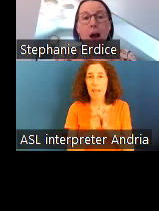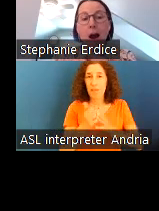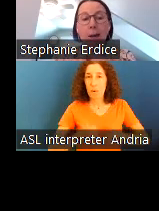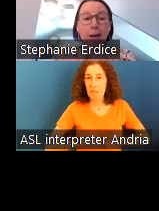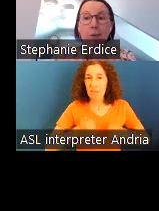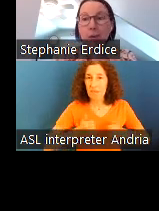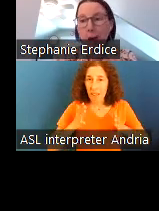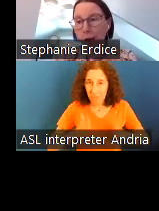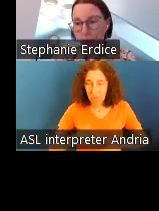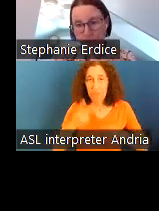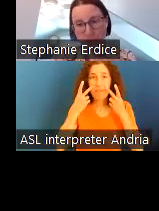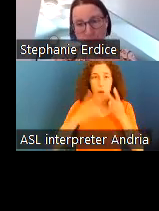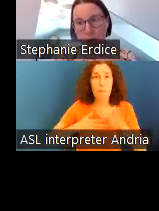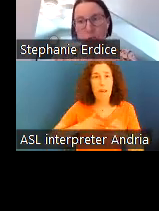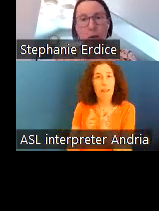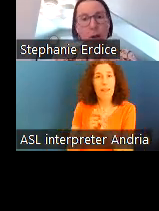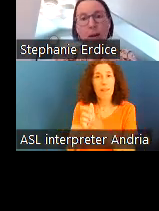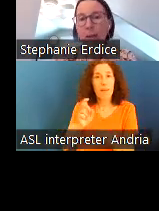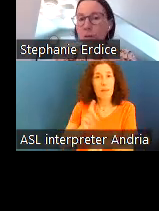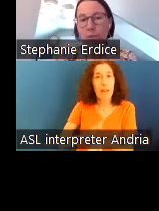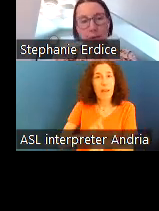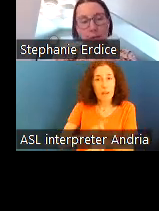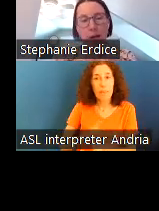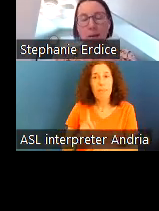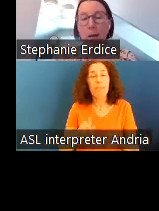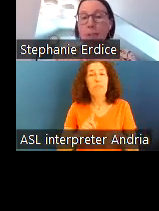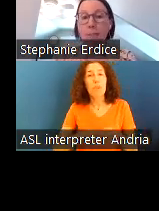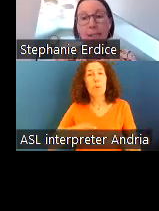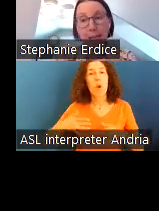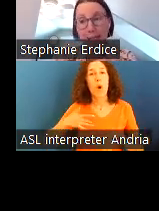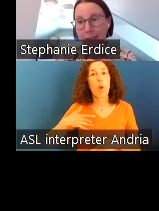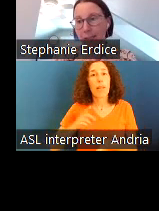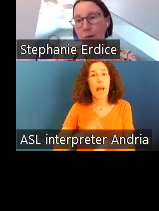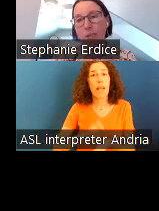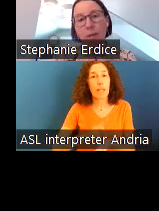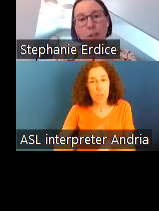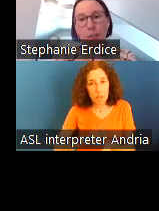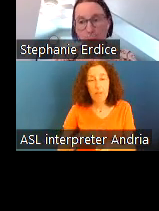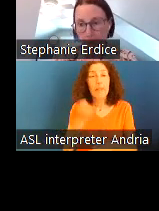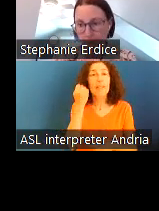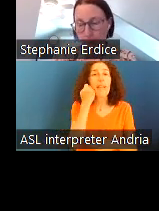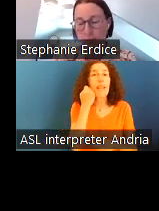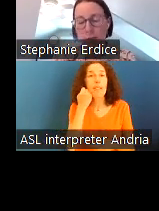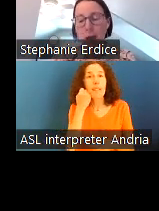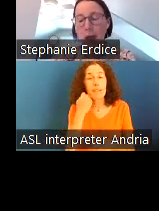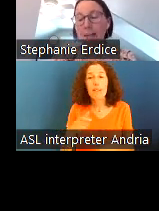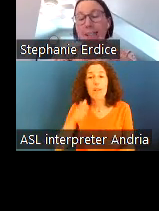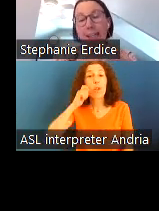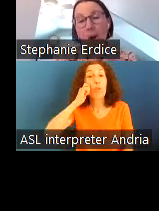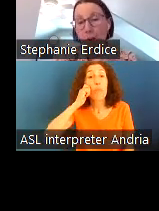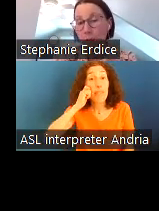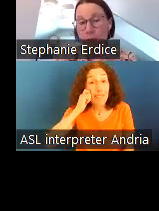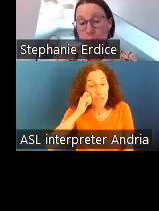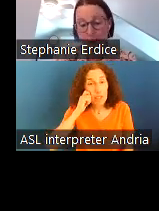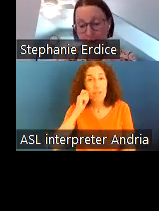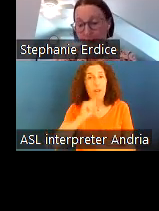doctor. I had to go to a cardiologist this year. So I went and had those tests done. I went to my dentist. I went to my dermatologist. I